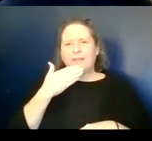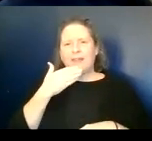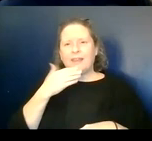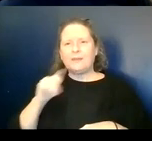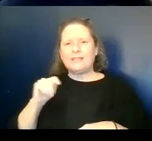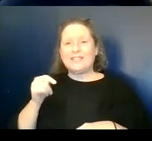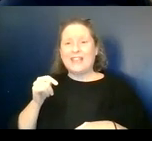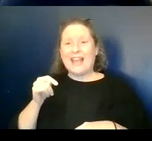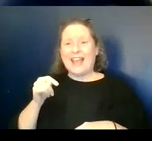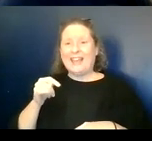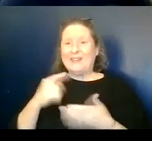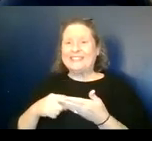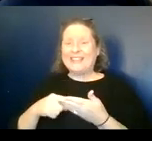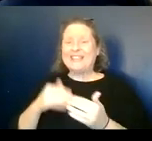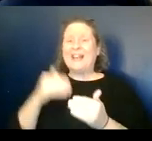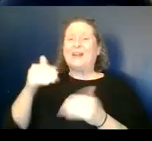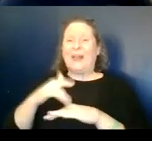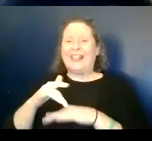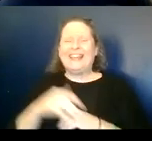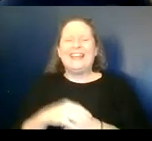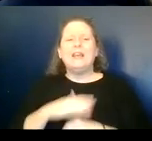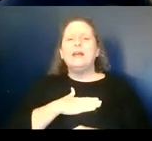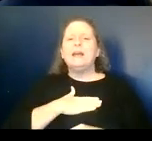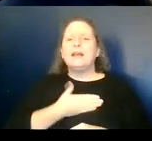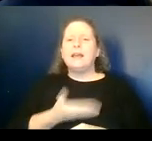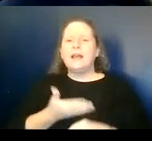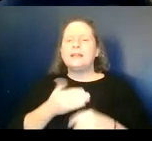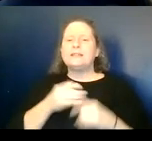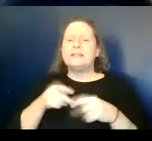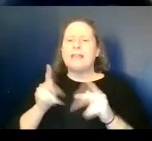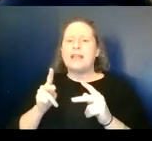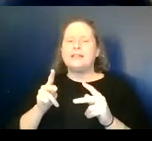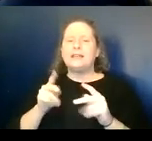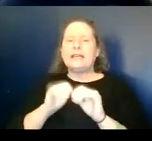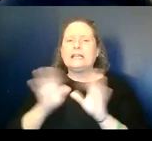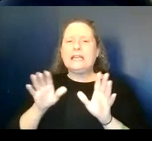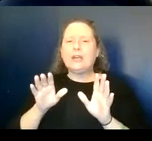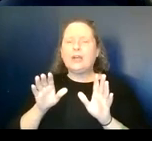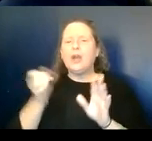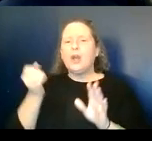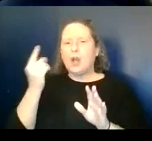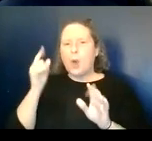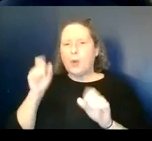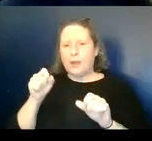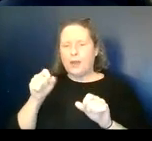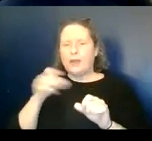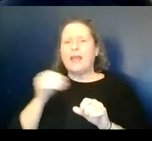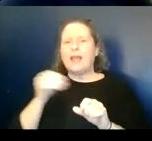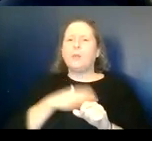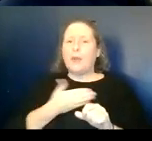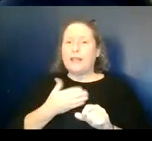of the game. Consent is clear, coherent, willing, and ongoing.